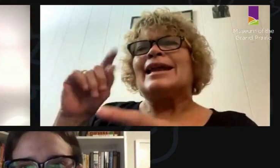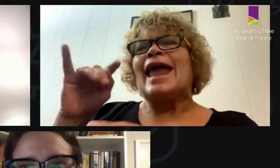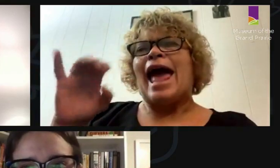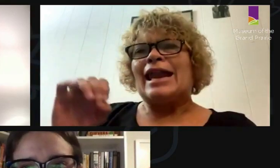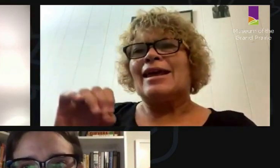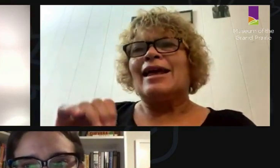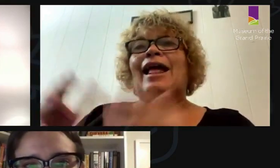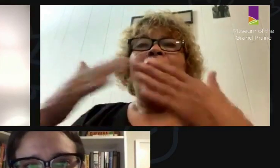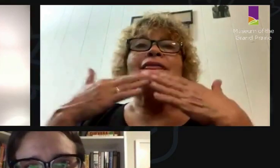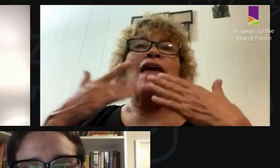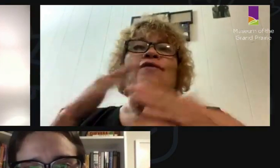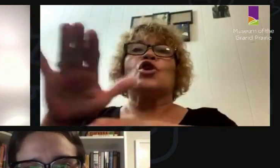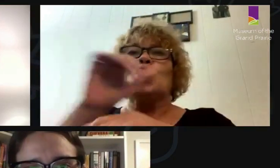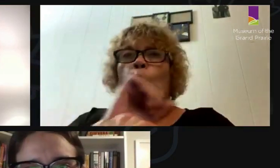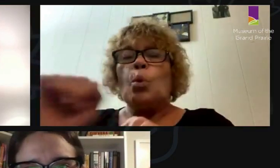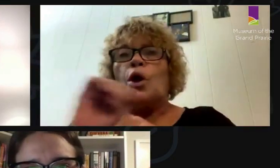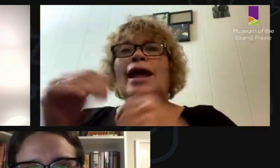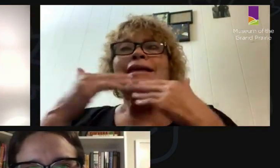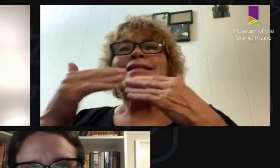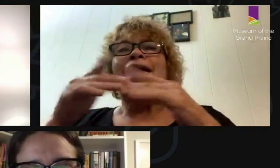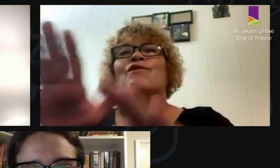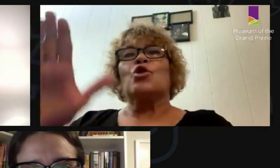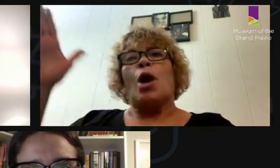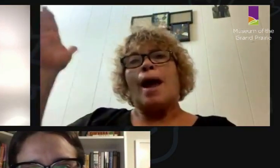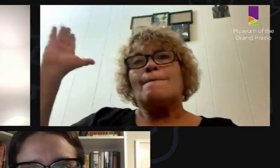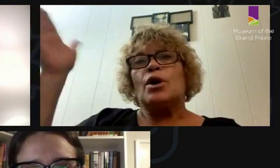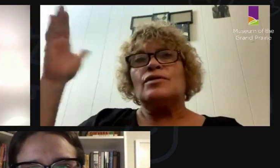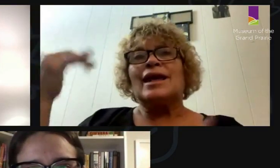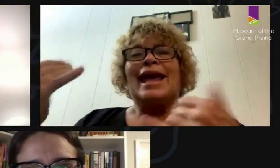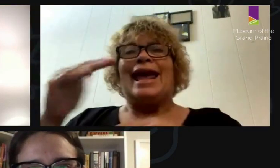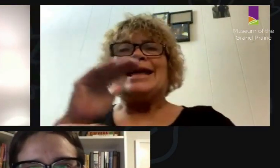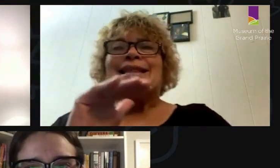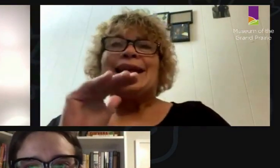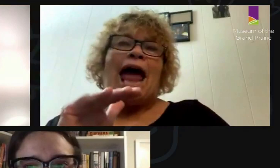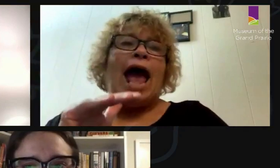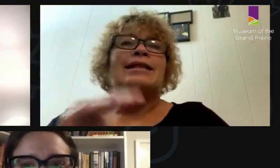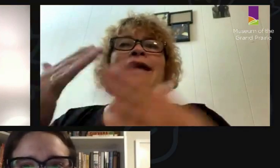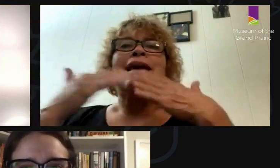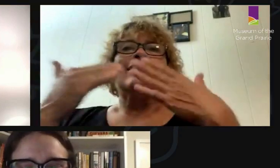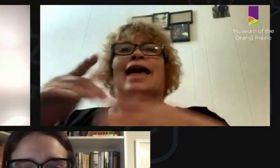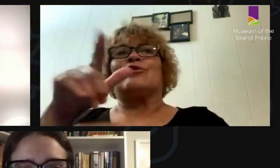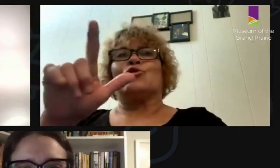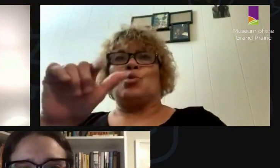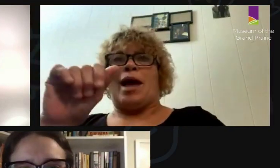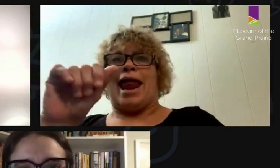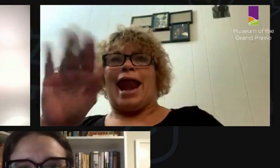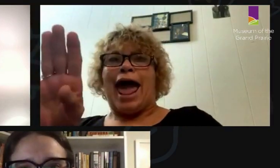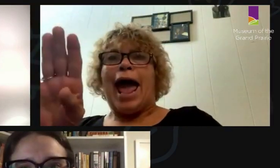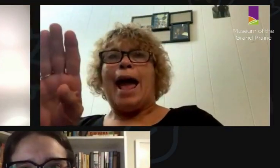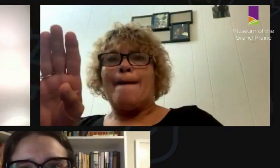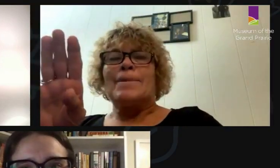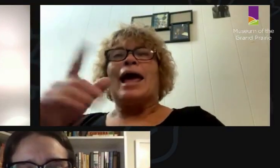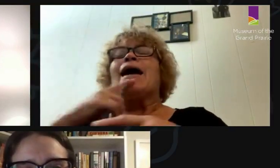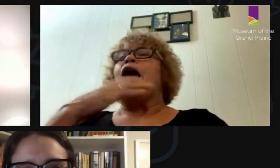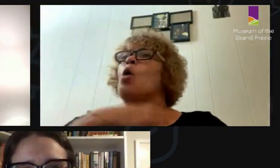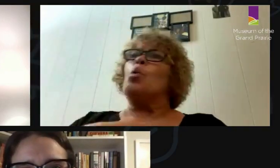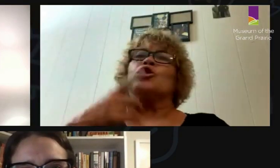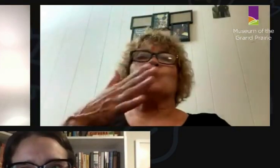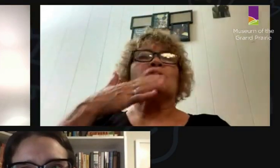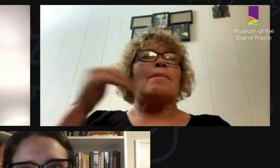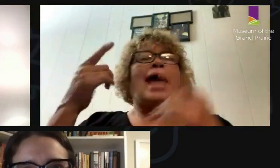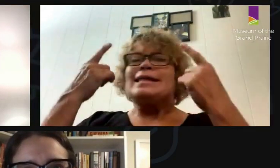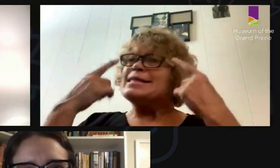Thank you for all your work. Thank you for the presentation tonight. Thank you, you know, to the lab. I wish you all the best and the success